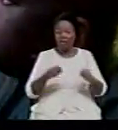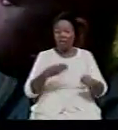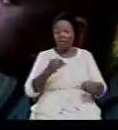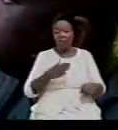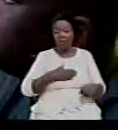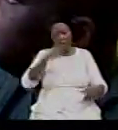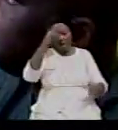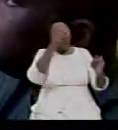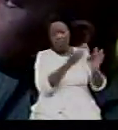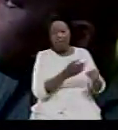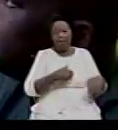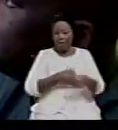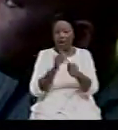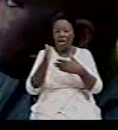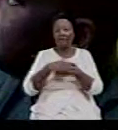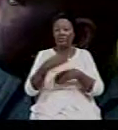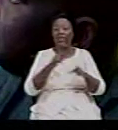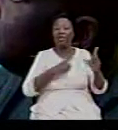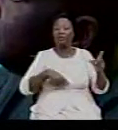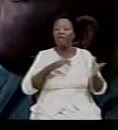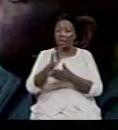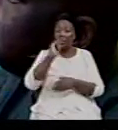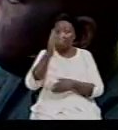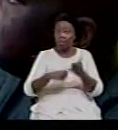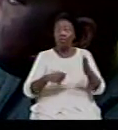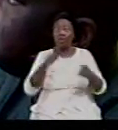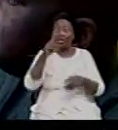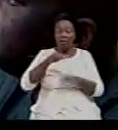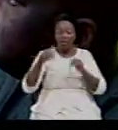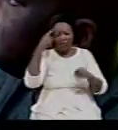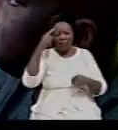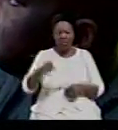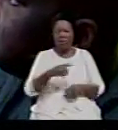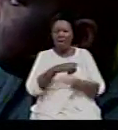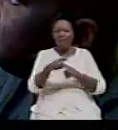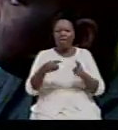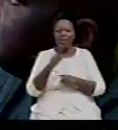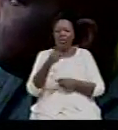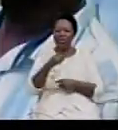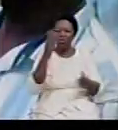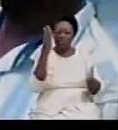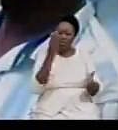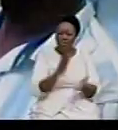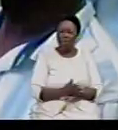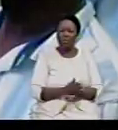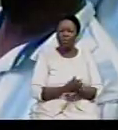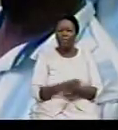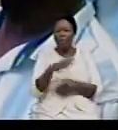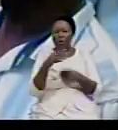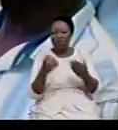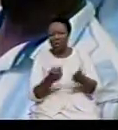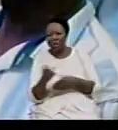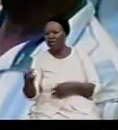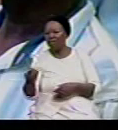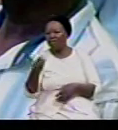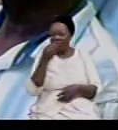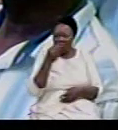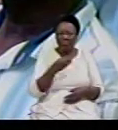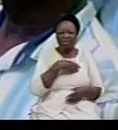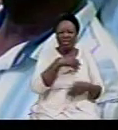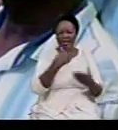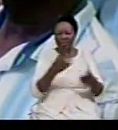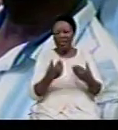following after the Lord. That's what it does for you when you stop hearing what they say in the world, eating what they eat in the